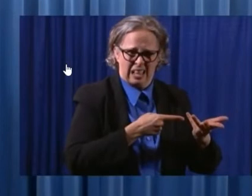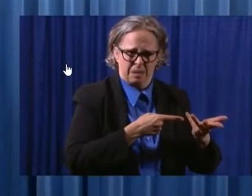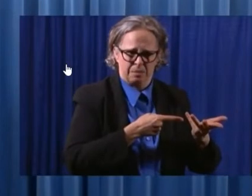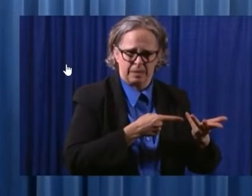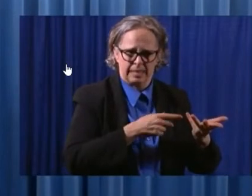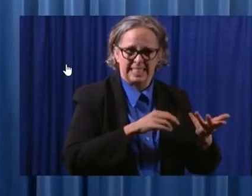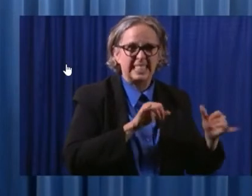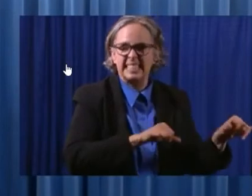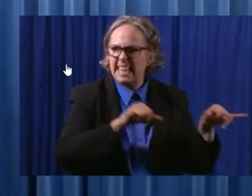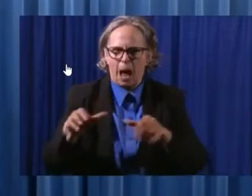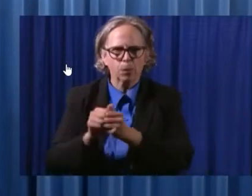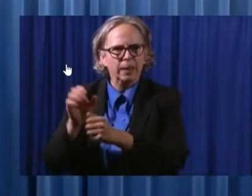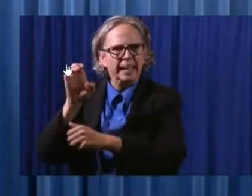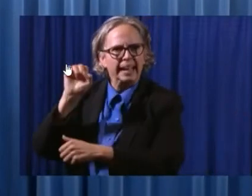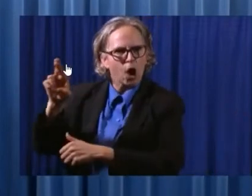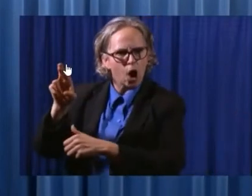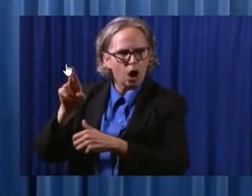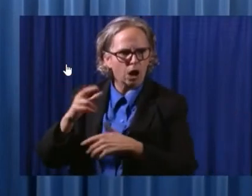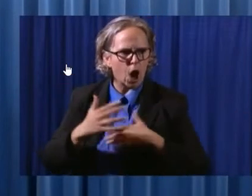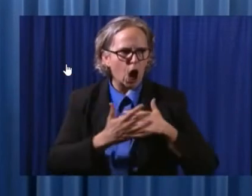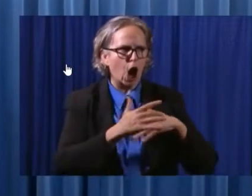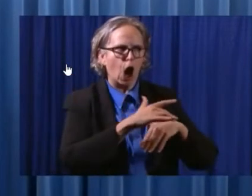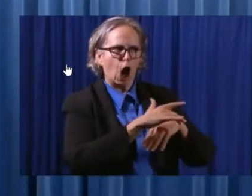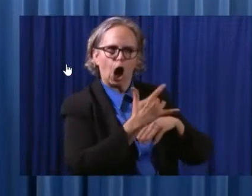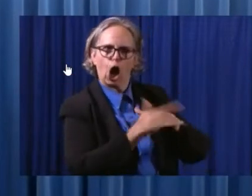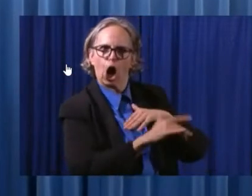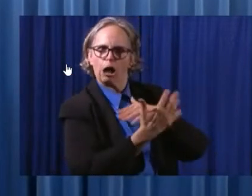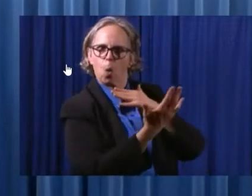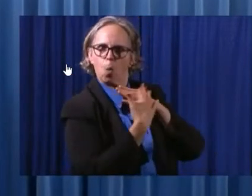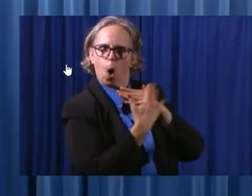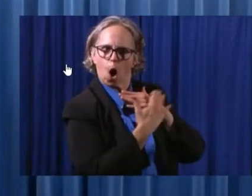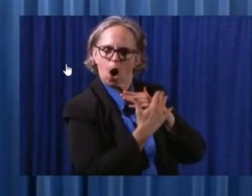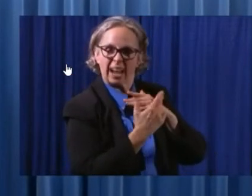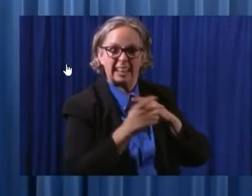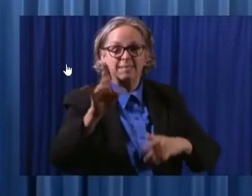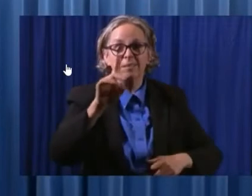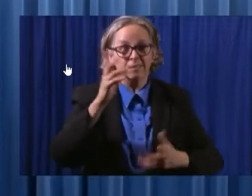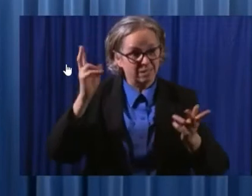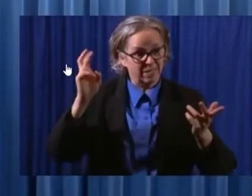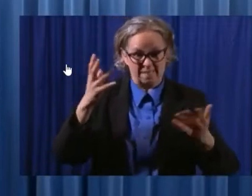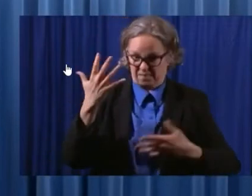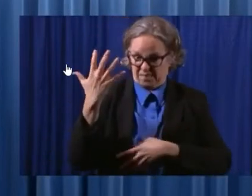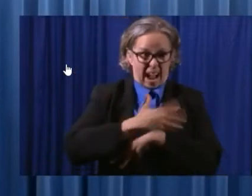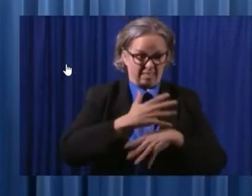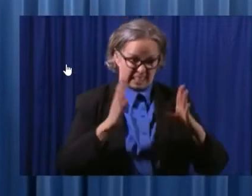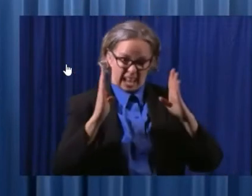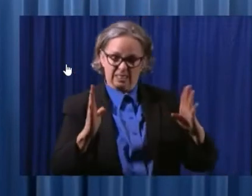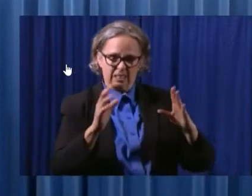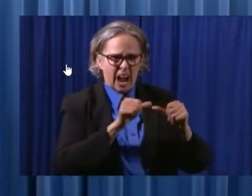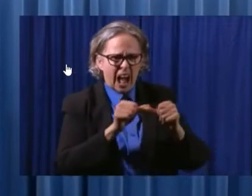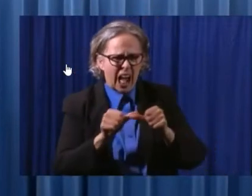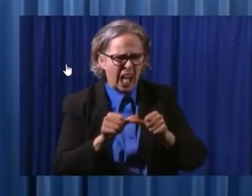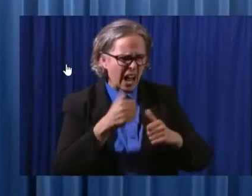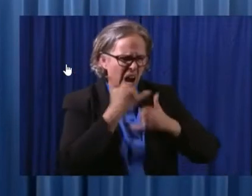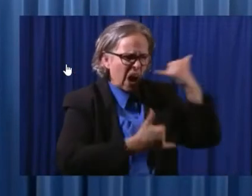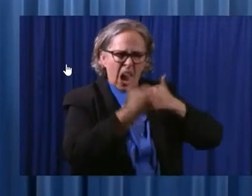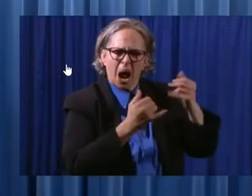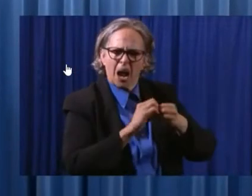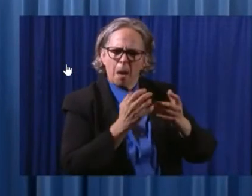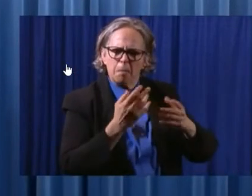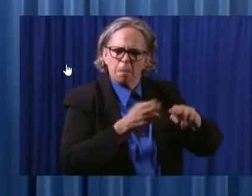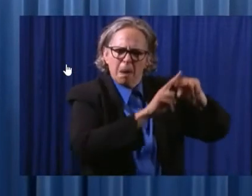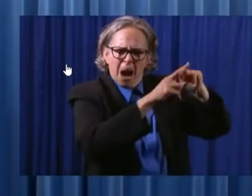future hospitalizations. A county is flagged when there is an increase over a 5-day period. Now, let's